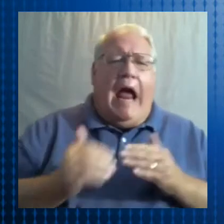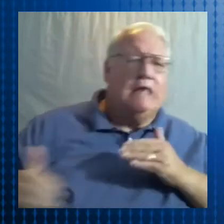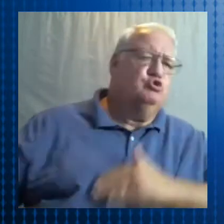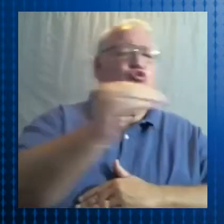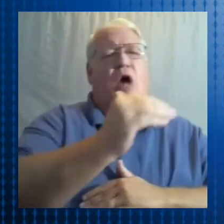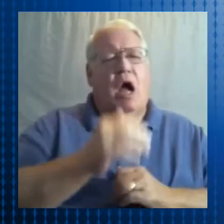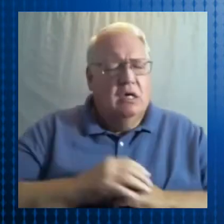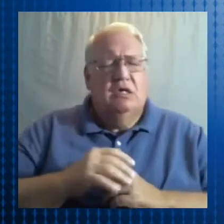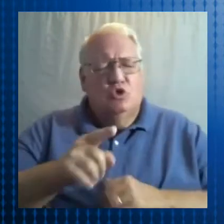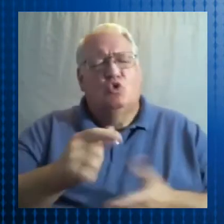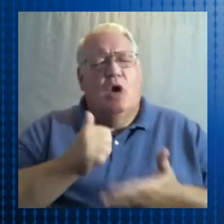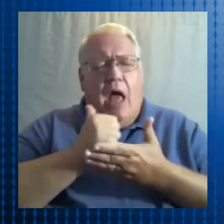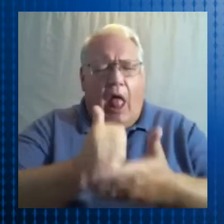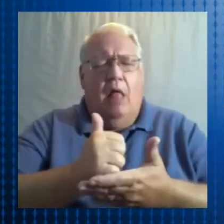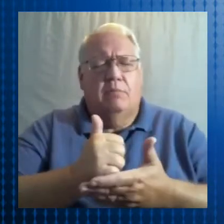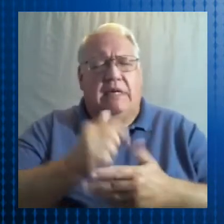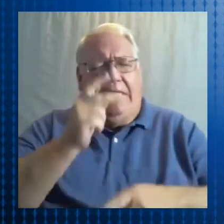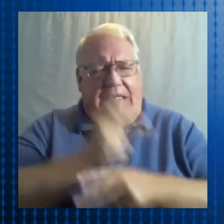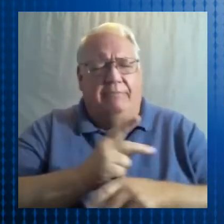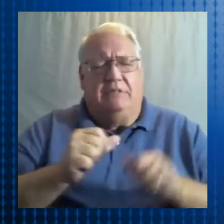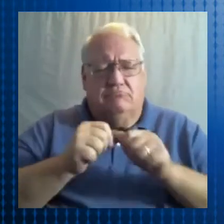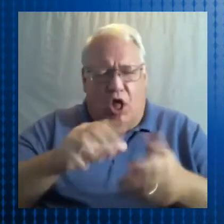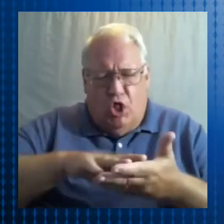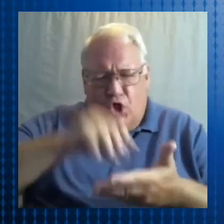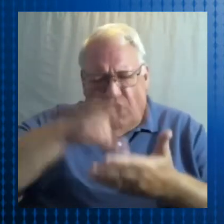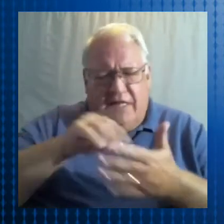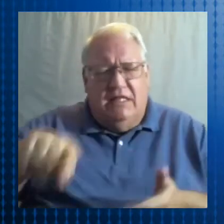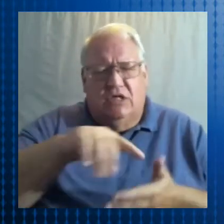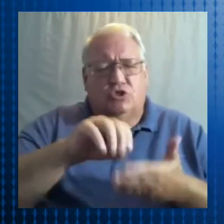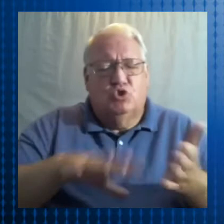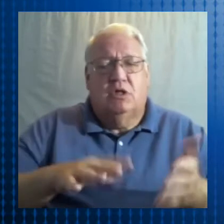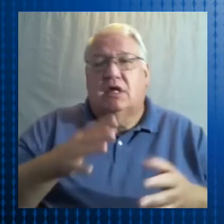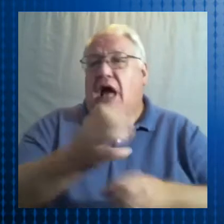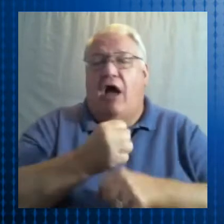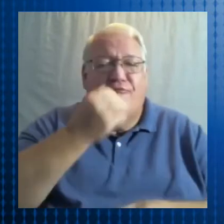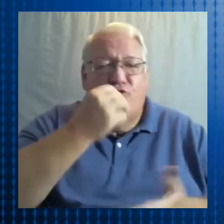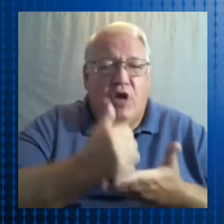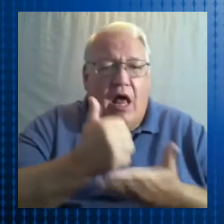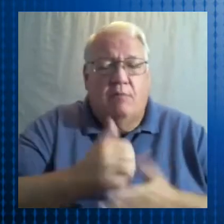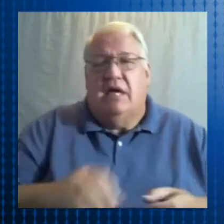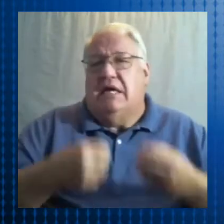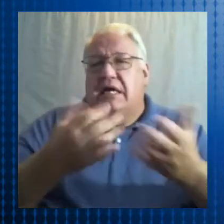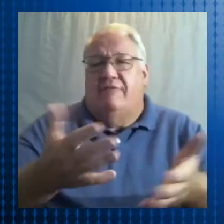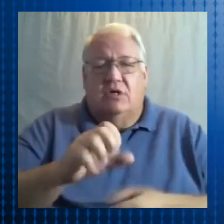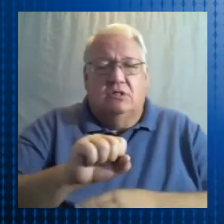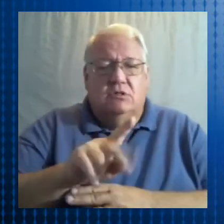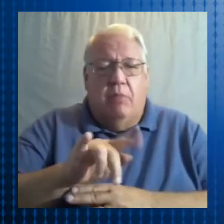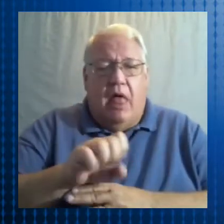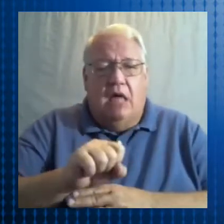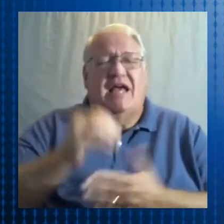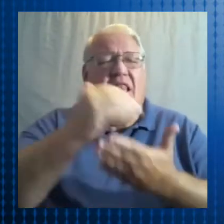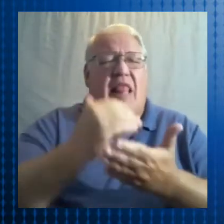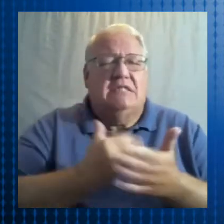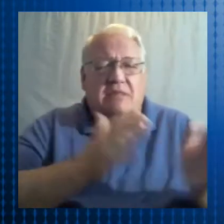helped keep kids learning. You ensured they got the food assistance they needed. You delivered supplies and lesson plans to students'